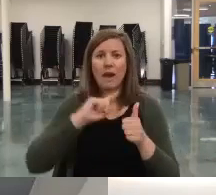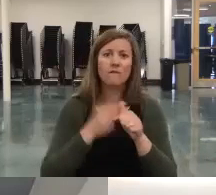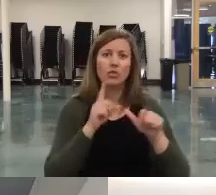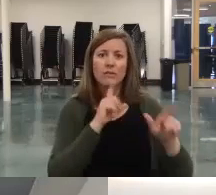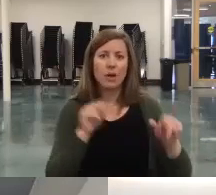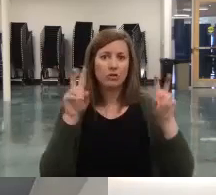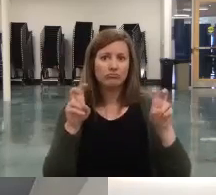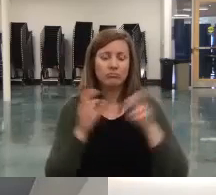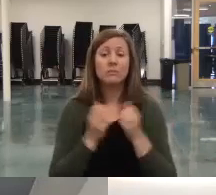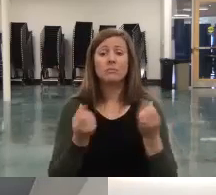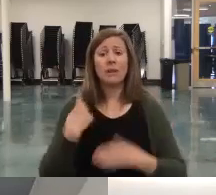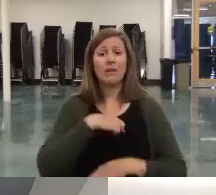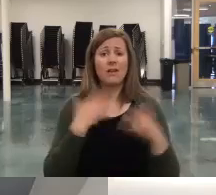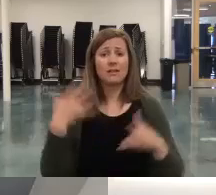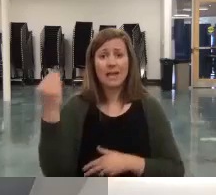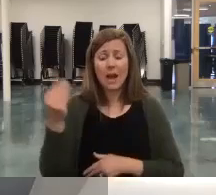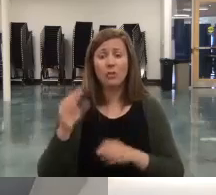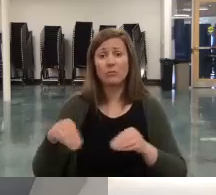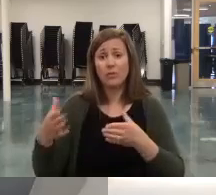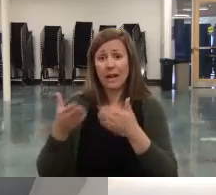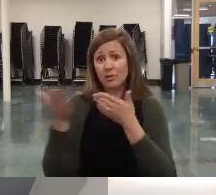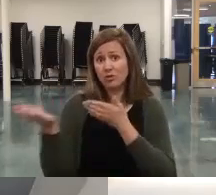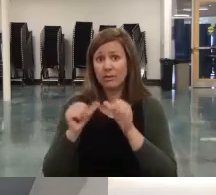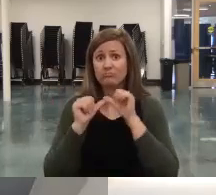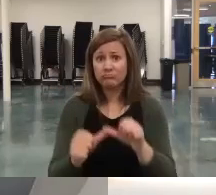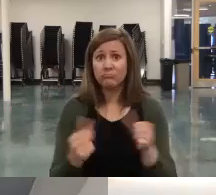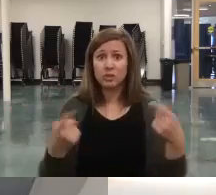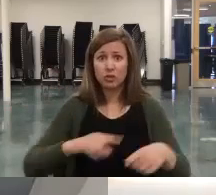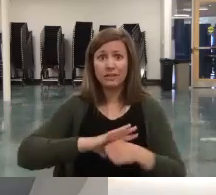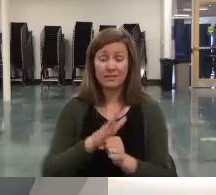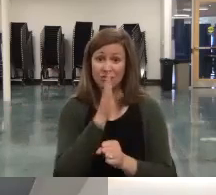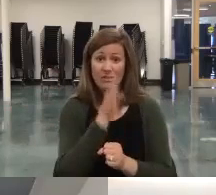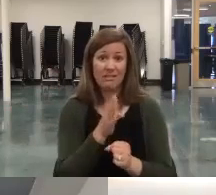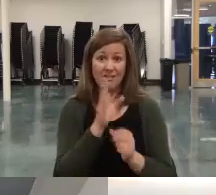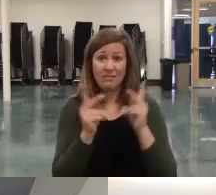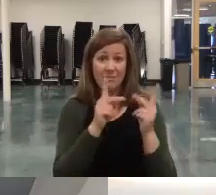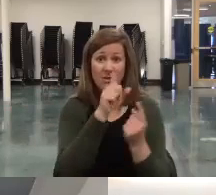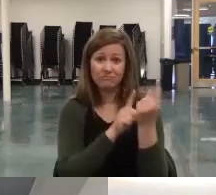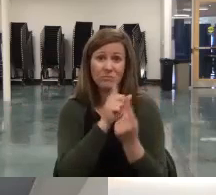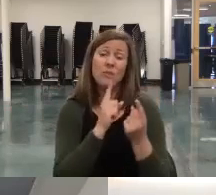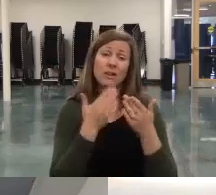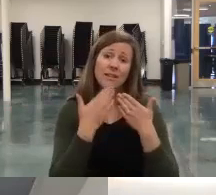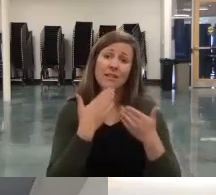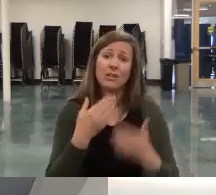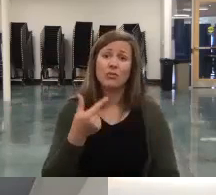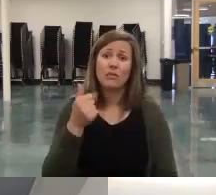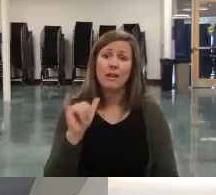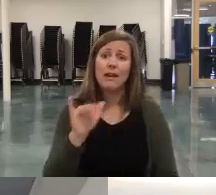of us have been out there providing services through the pandemic directly to folks. And so big thanks to Gay and her